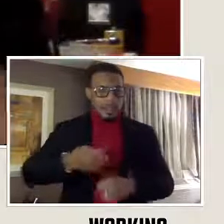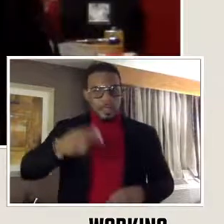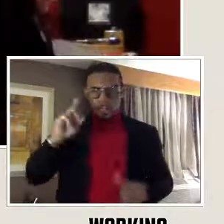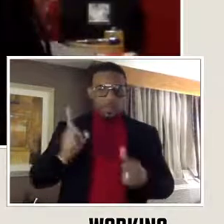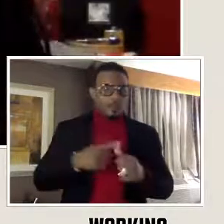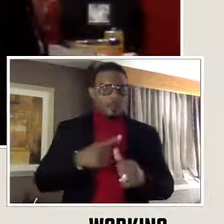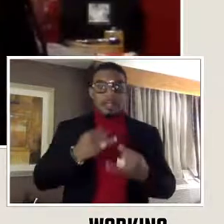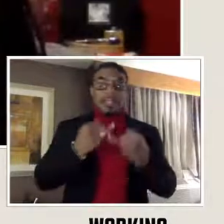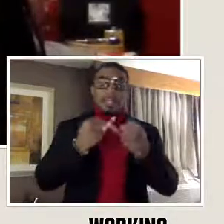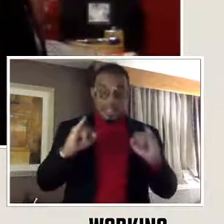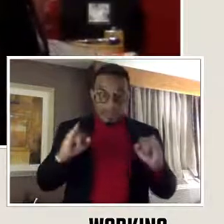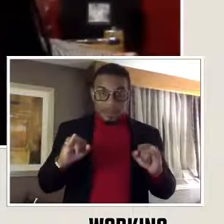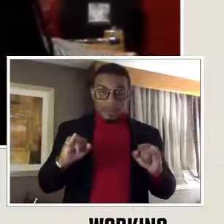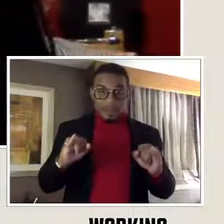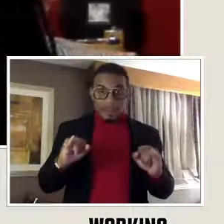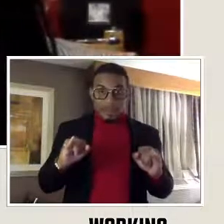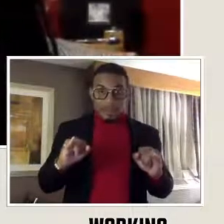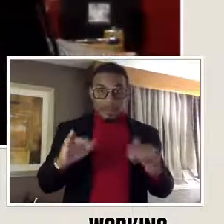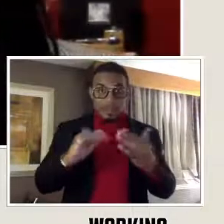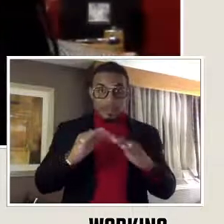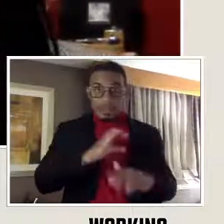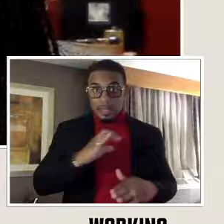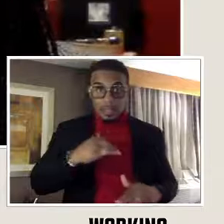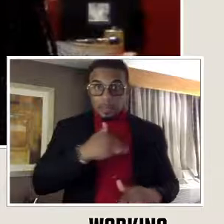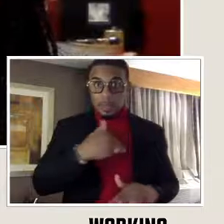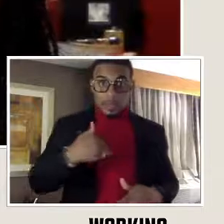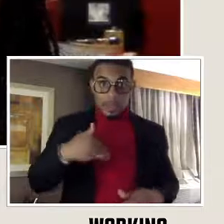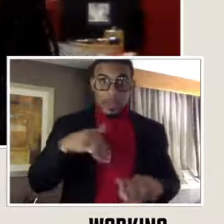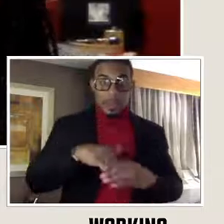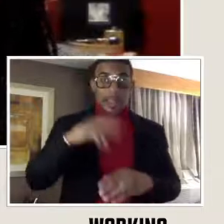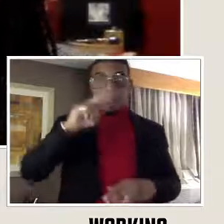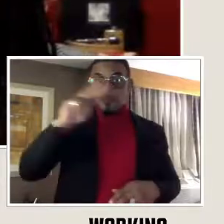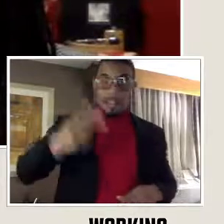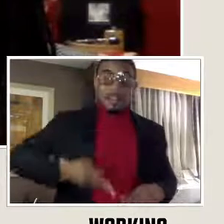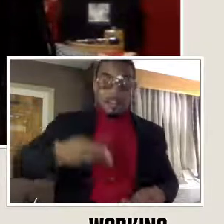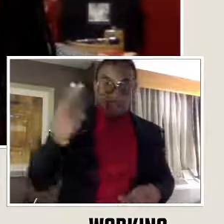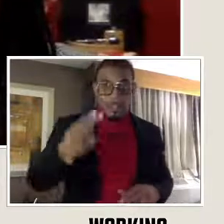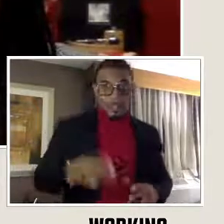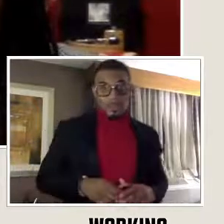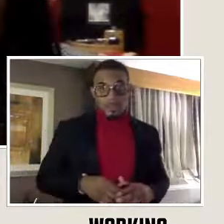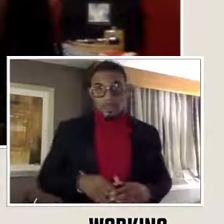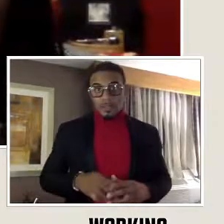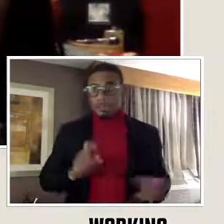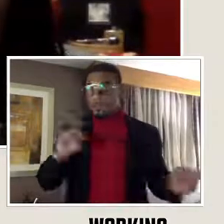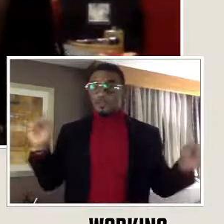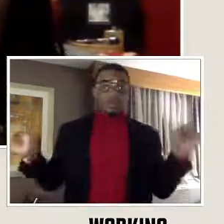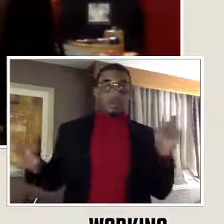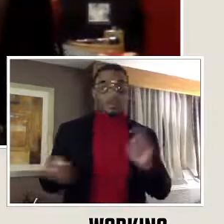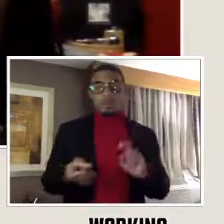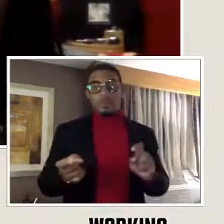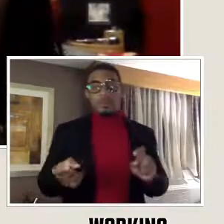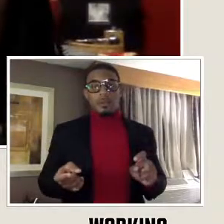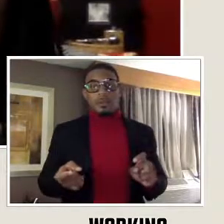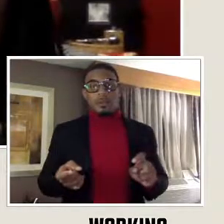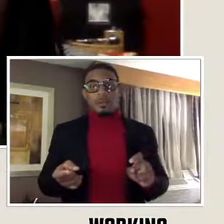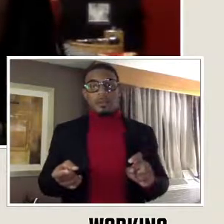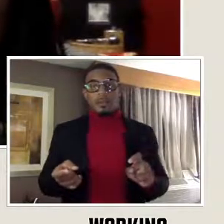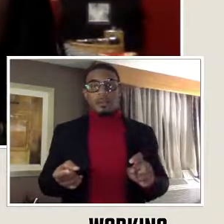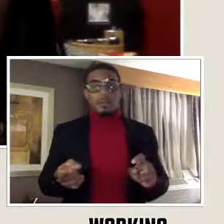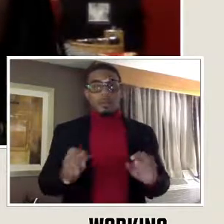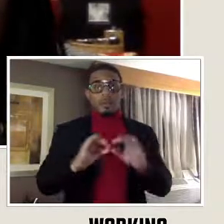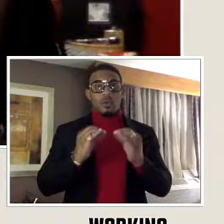the first independent City Council member in Philly history, transforming